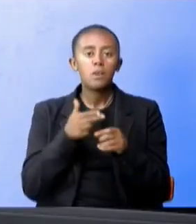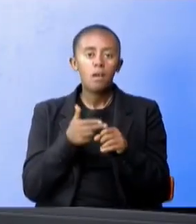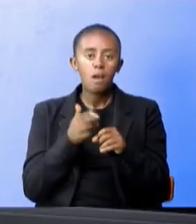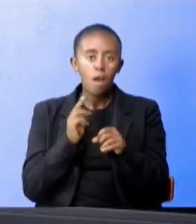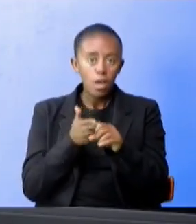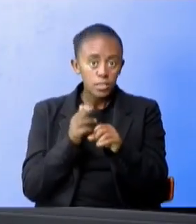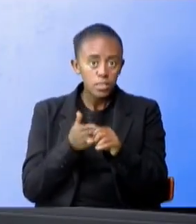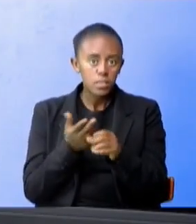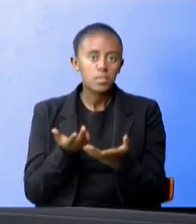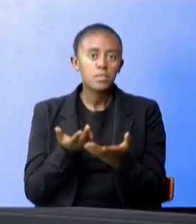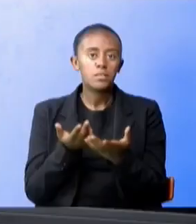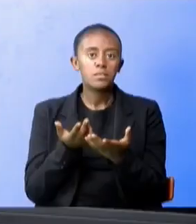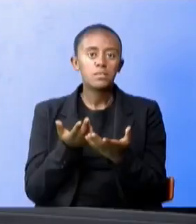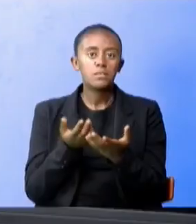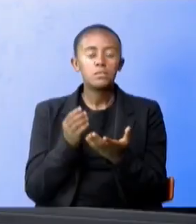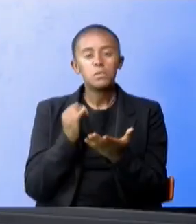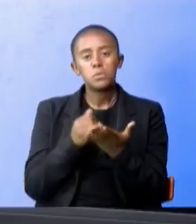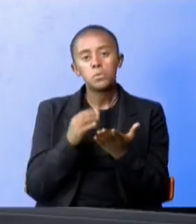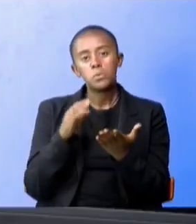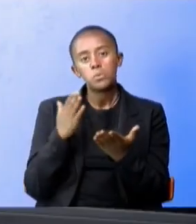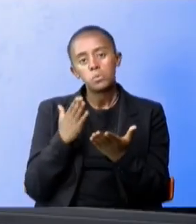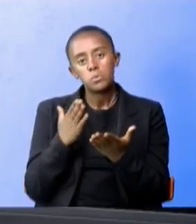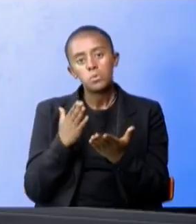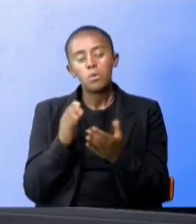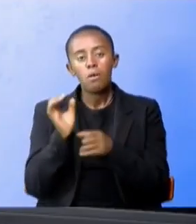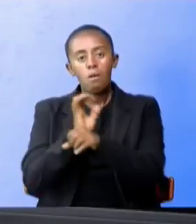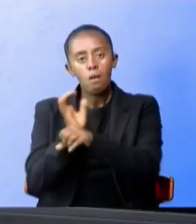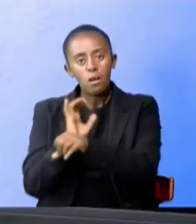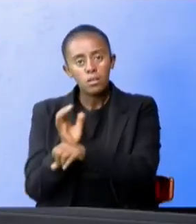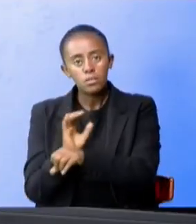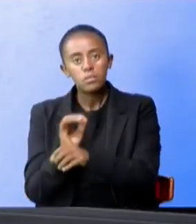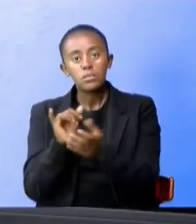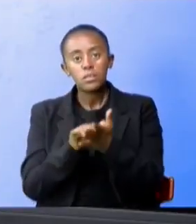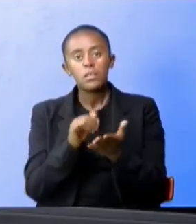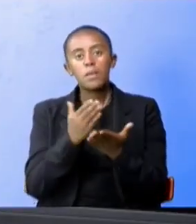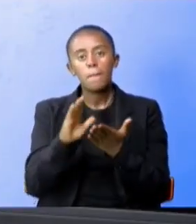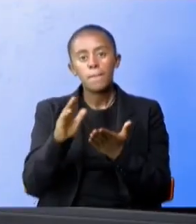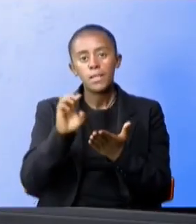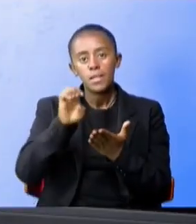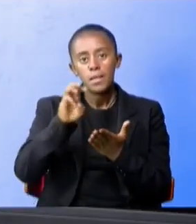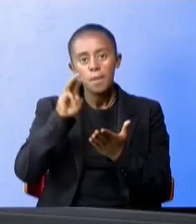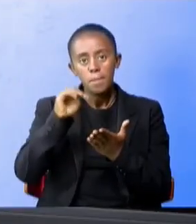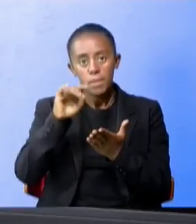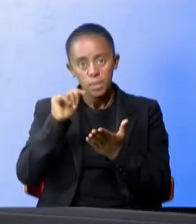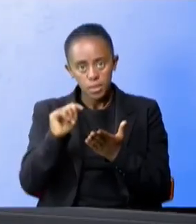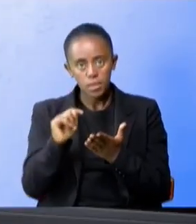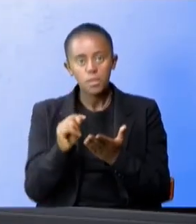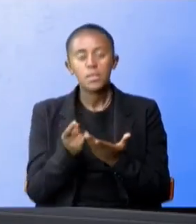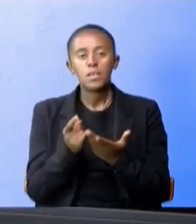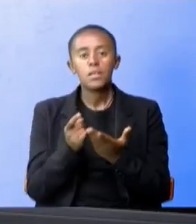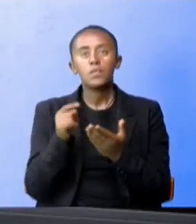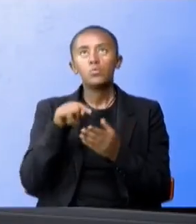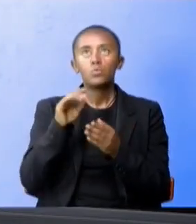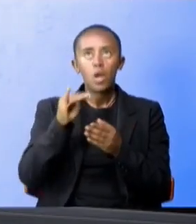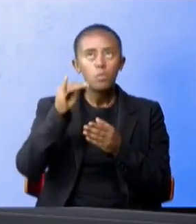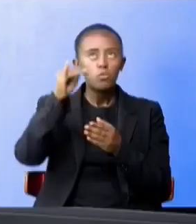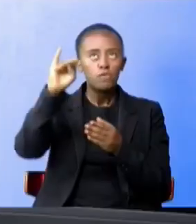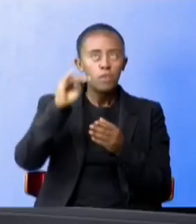gases or poisonous, it could be, for example, cars that emit poisonous fumes into the